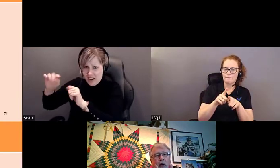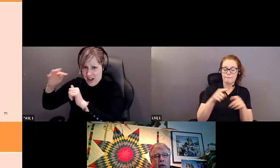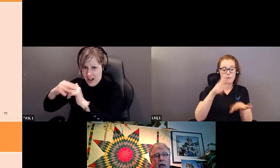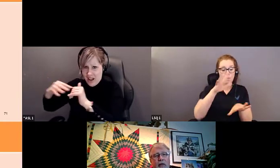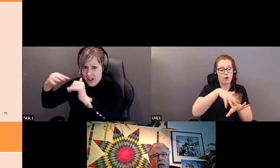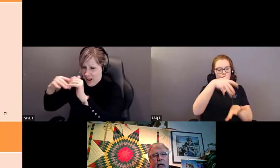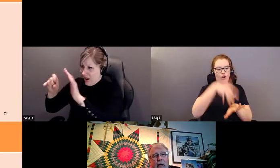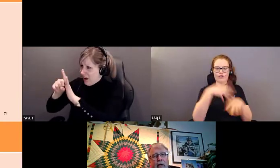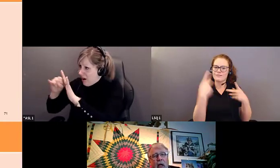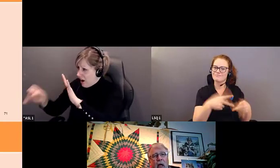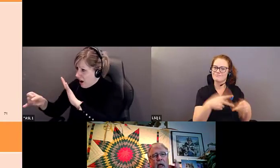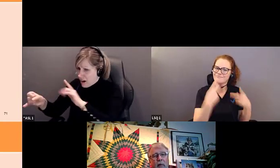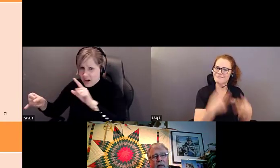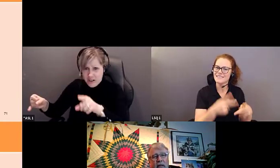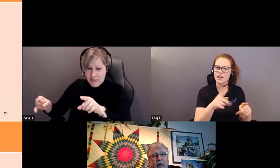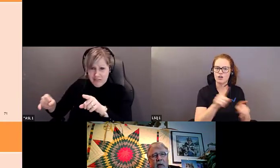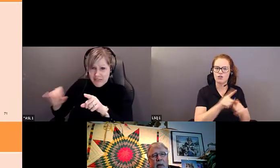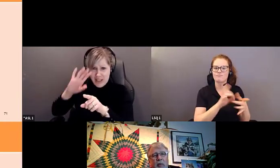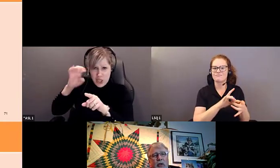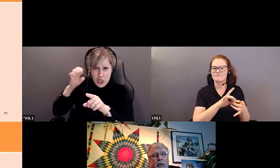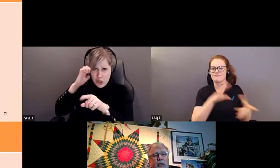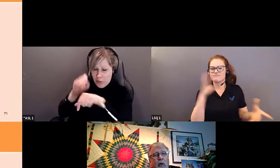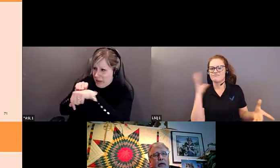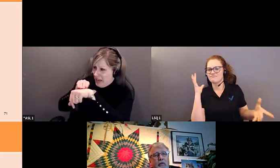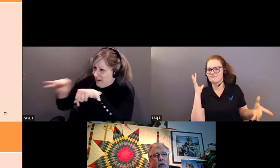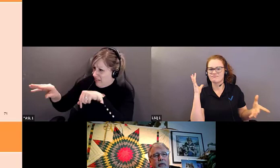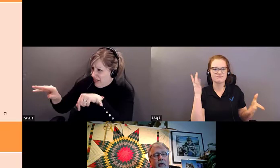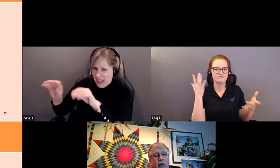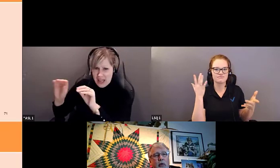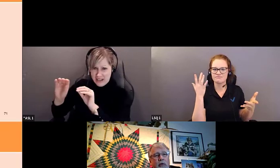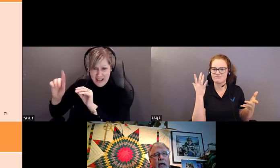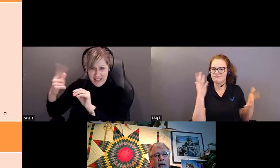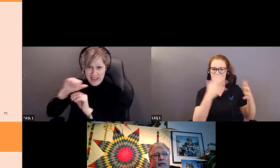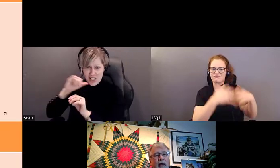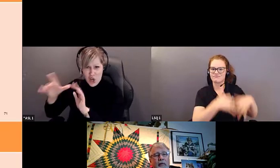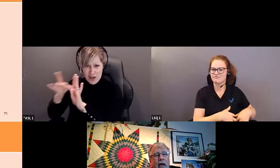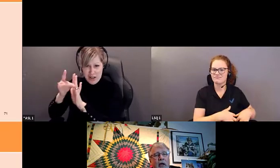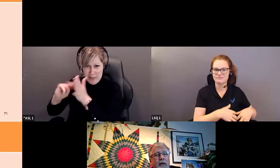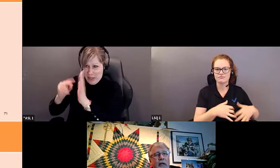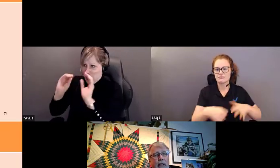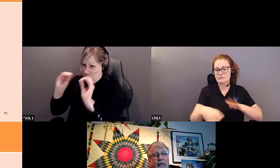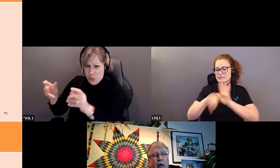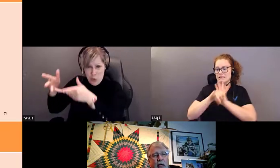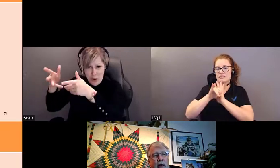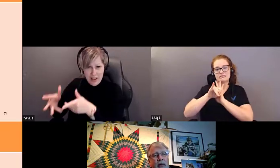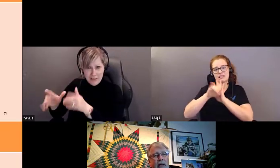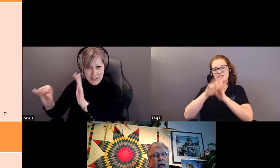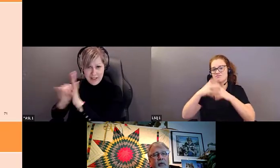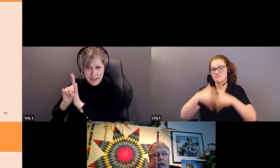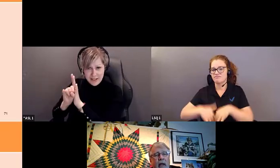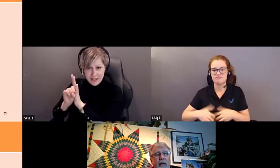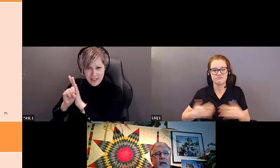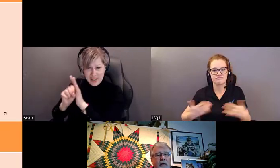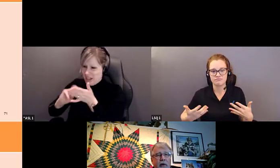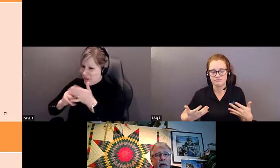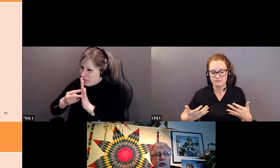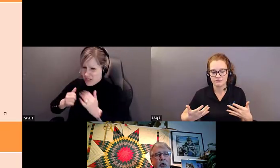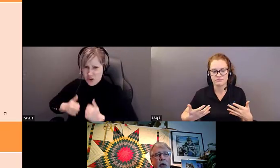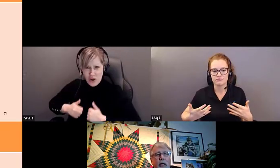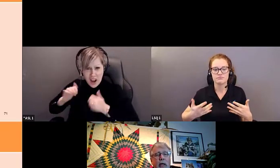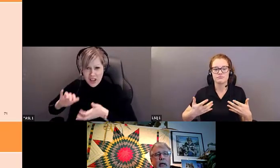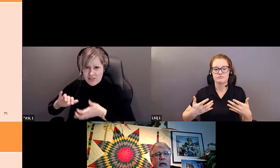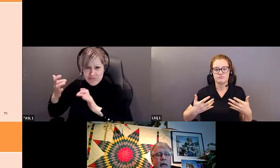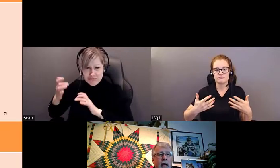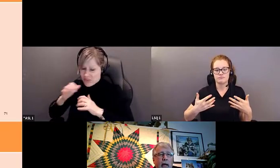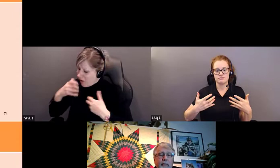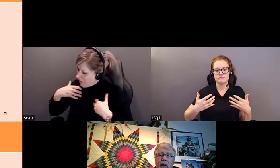said they're the lost identities. And these are the people who are at the greatest risk to lose life. In fact, not to live very healthy lives and to live very